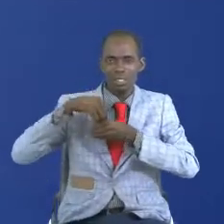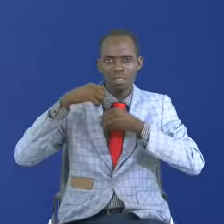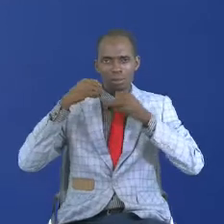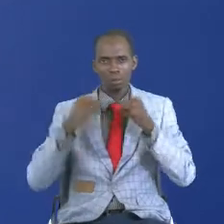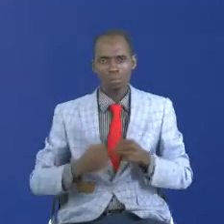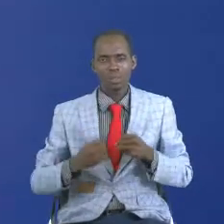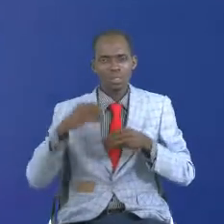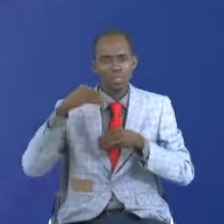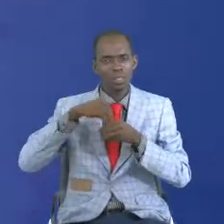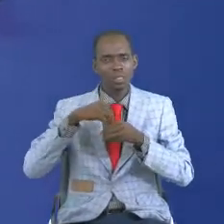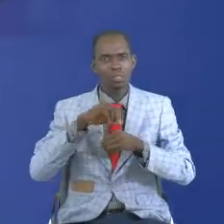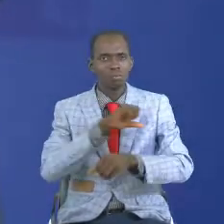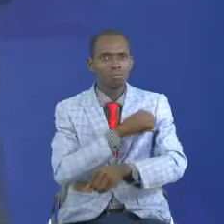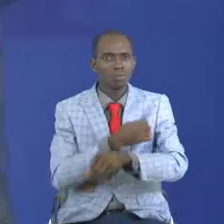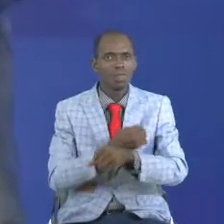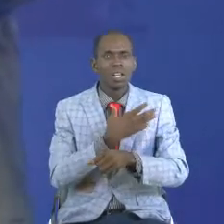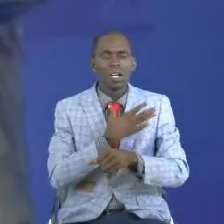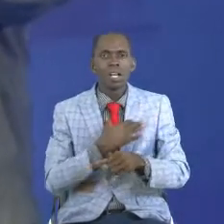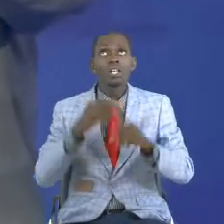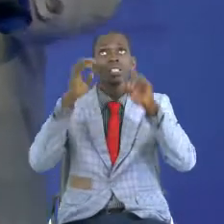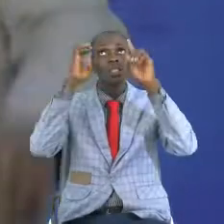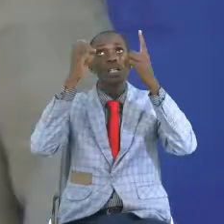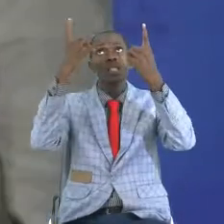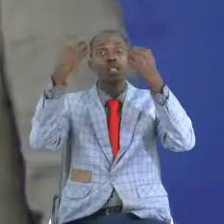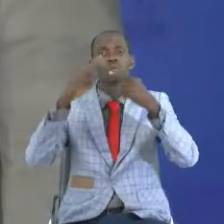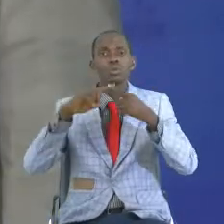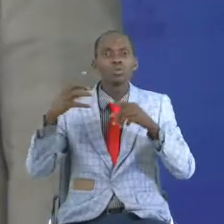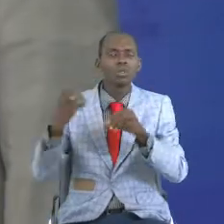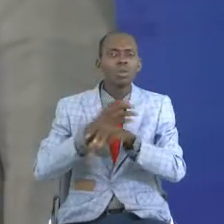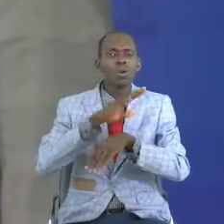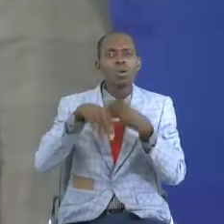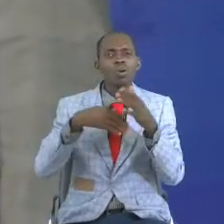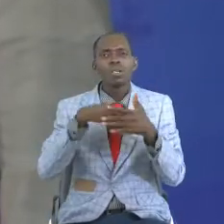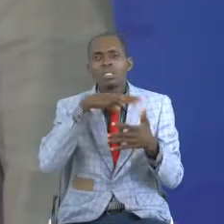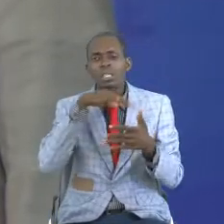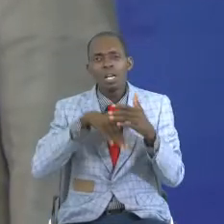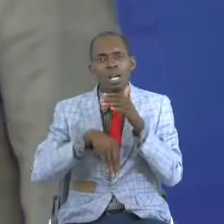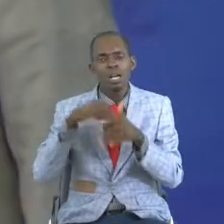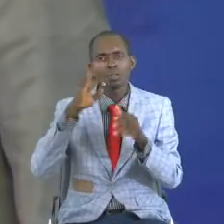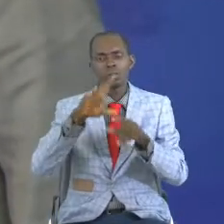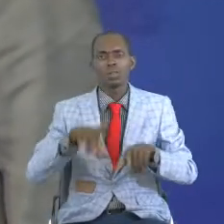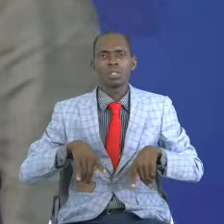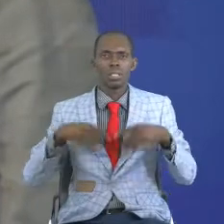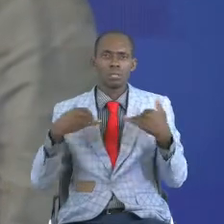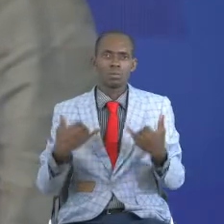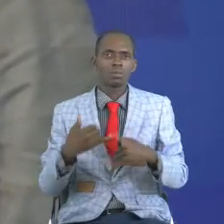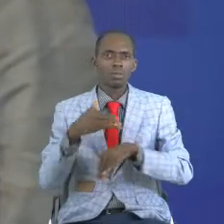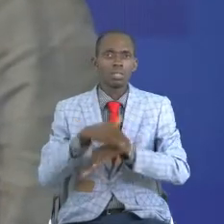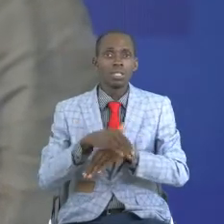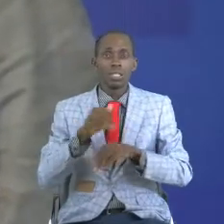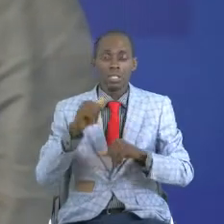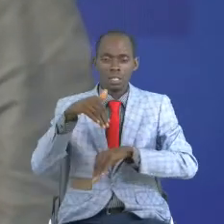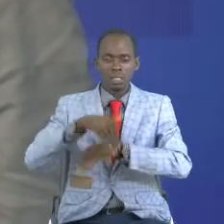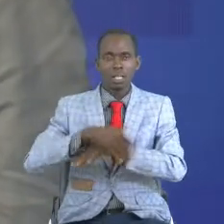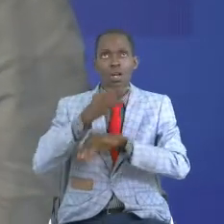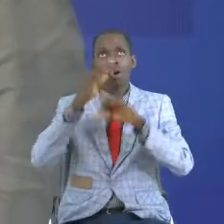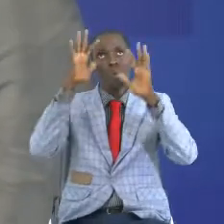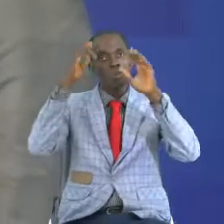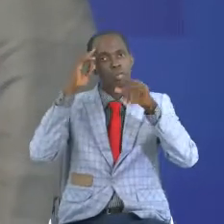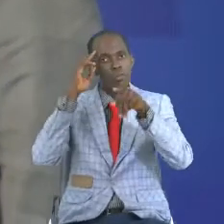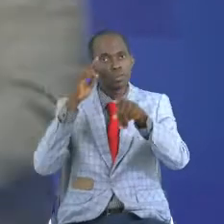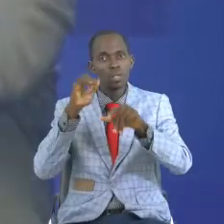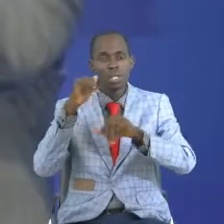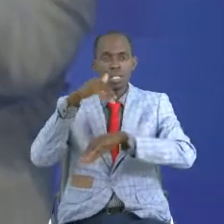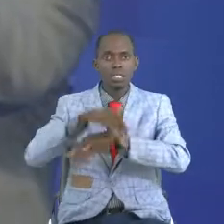And he has come to take all the uncleanness away out of your life tonight. A night of hope. A night of